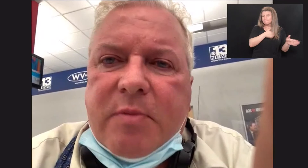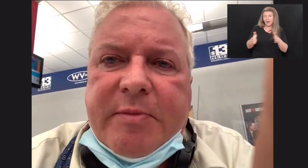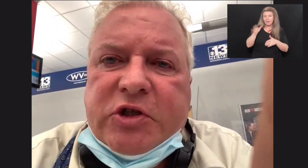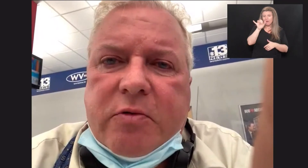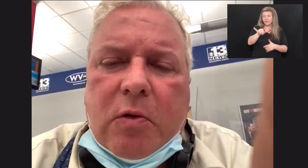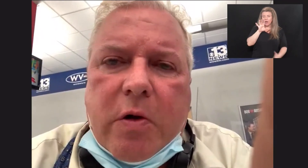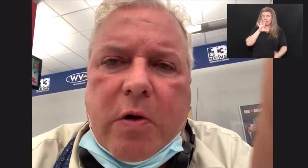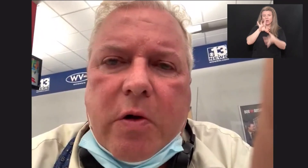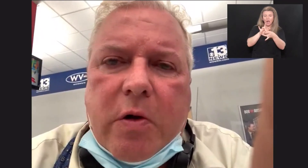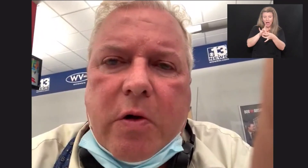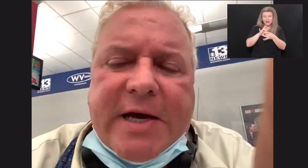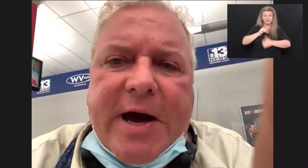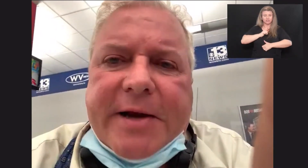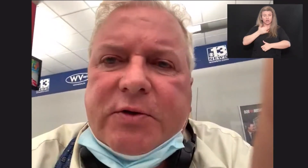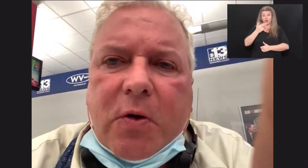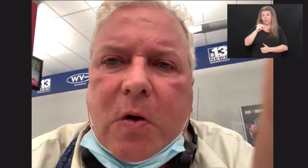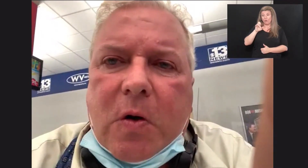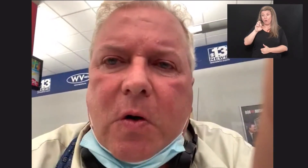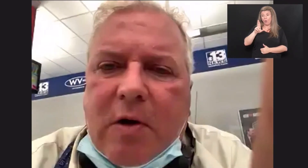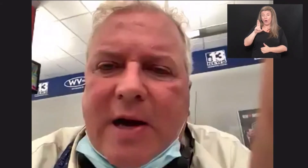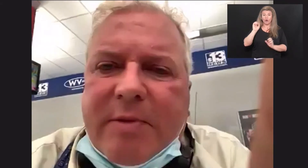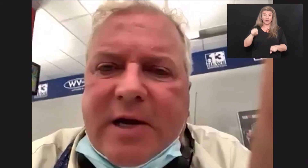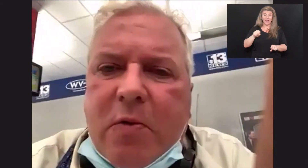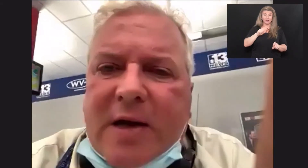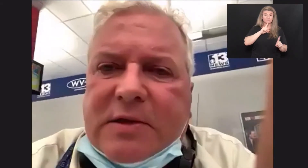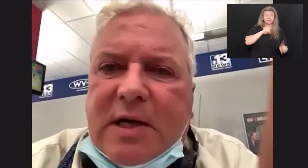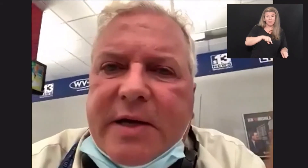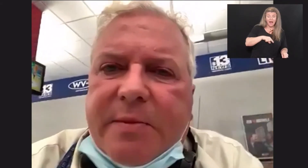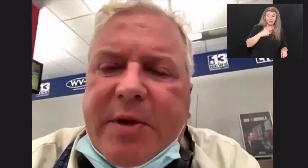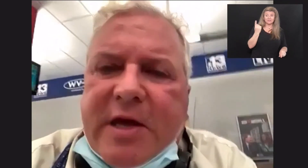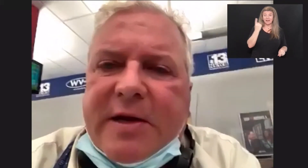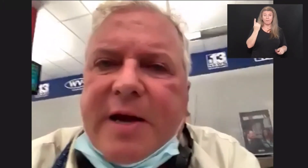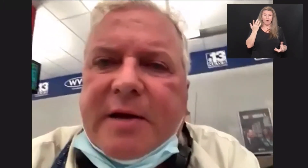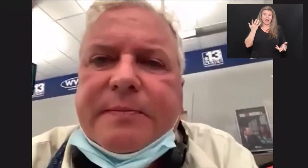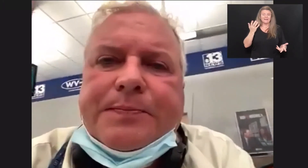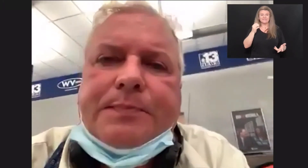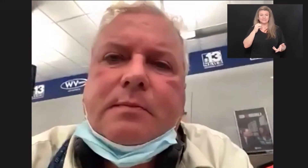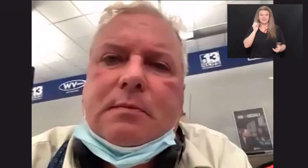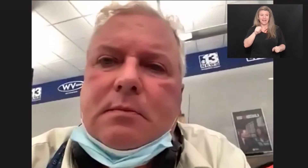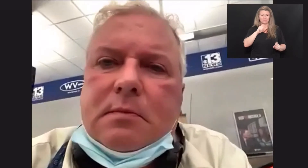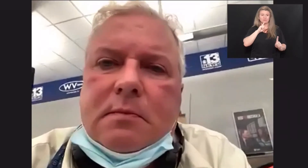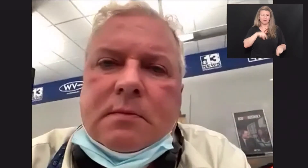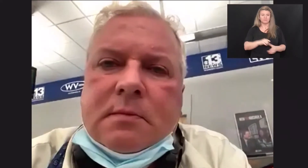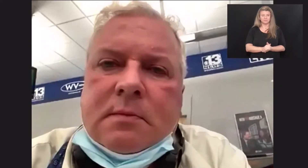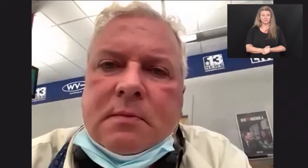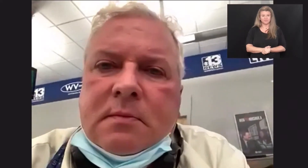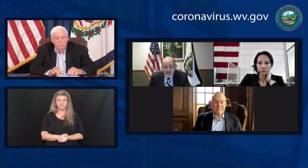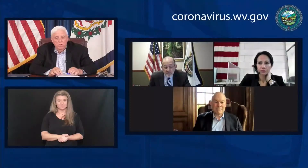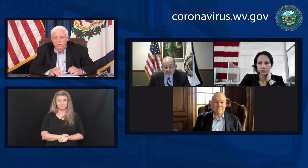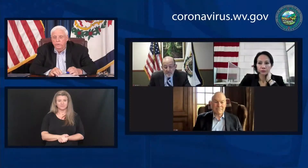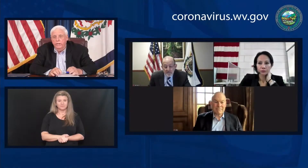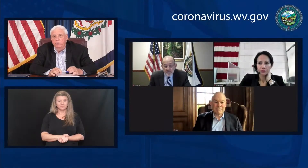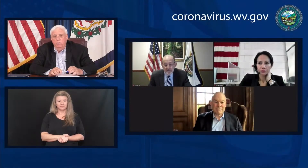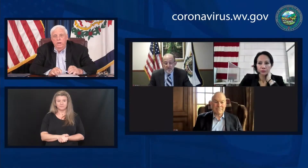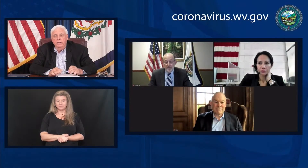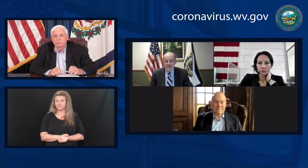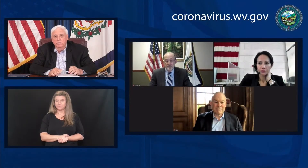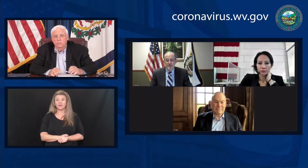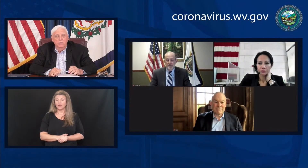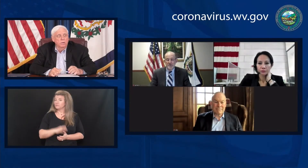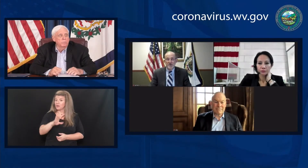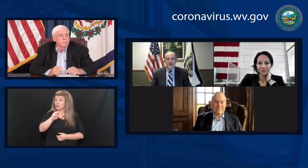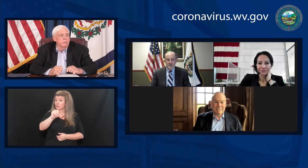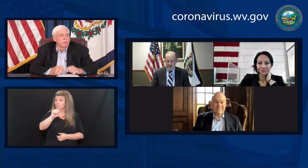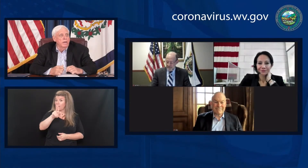regard. Maybe General Hoyer can weigh in on it, or the governor, or anybody who has an opinion on it. Well, Mark, you're dead right.